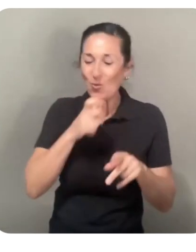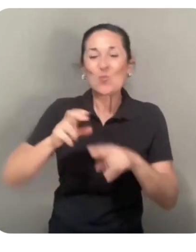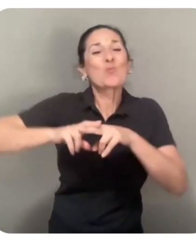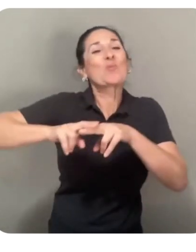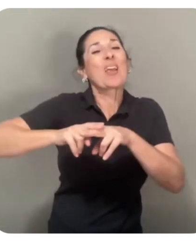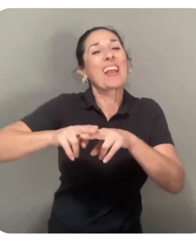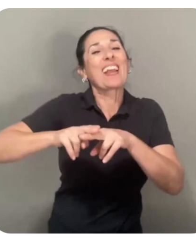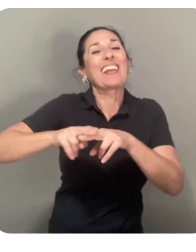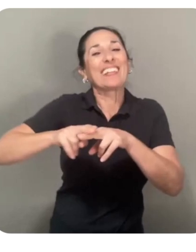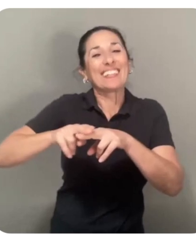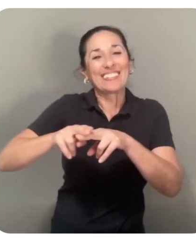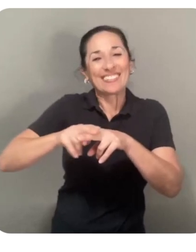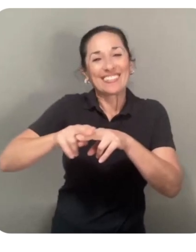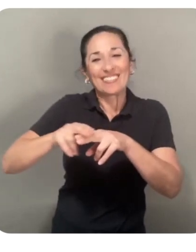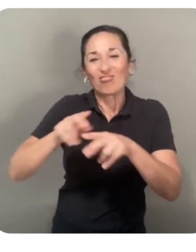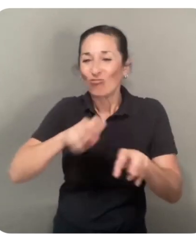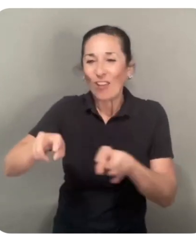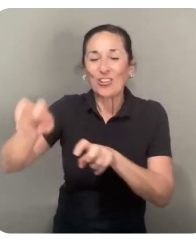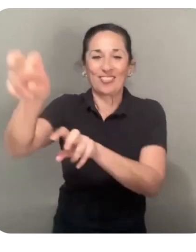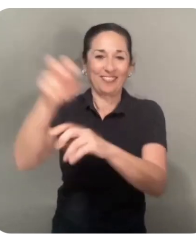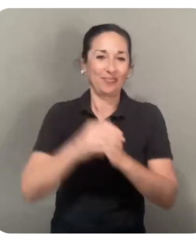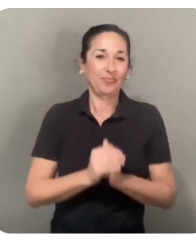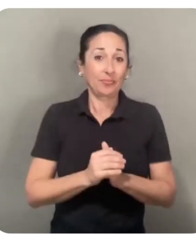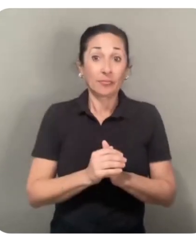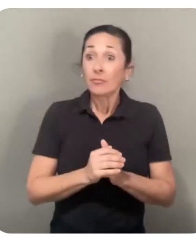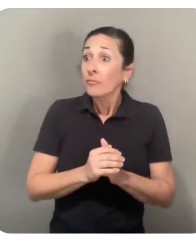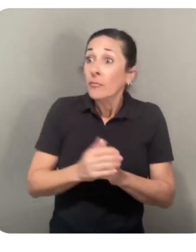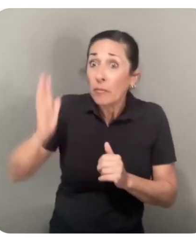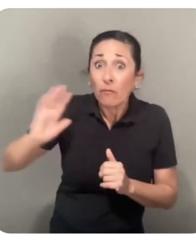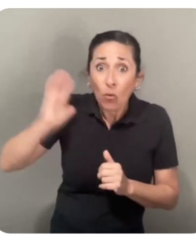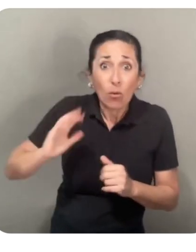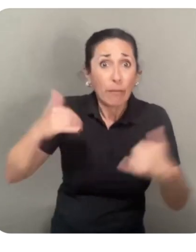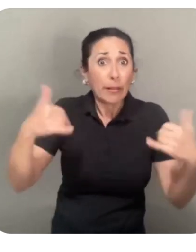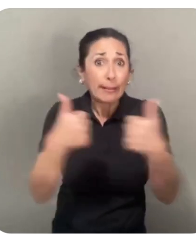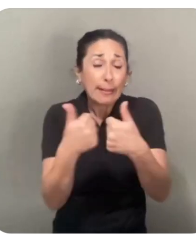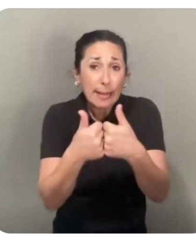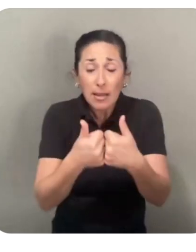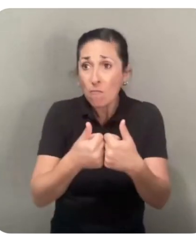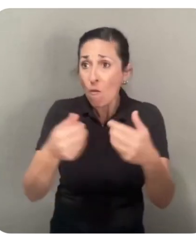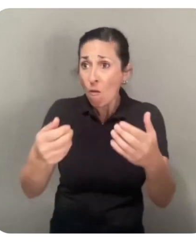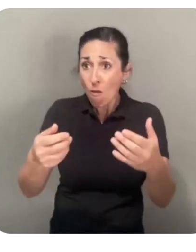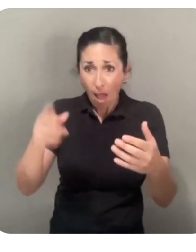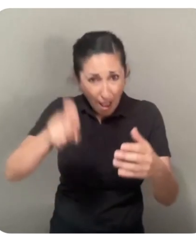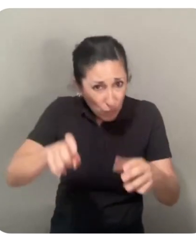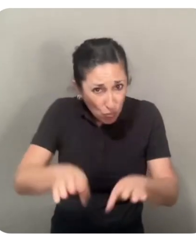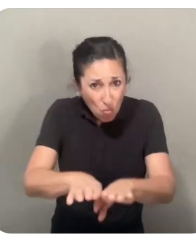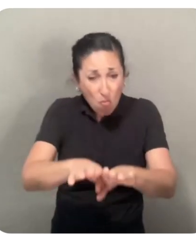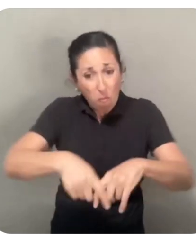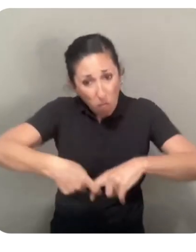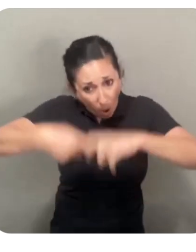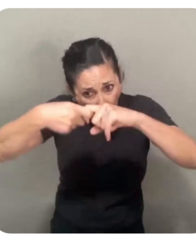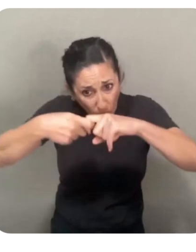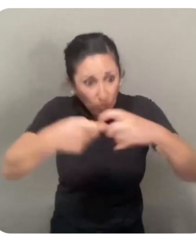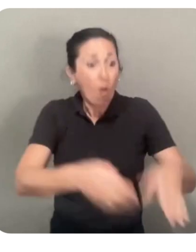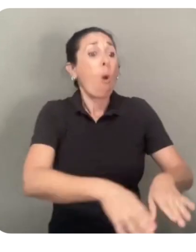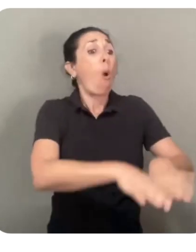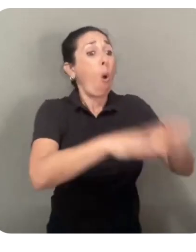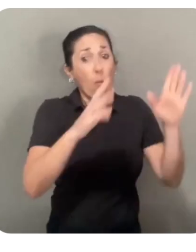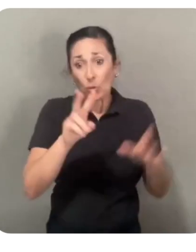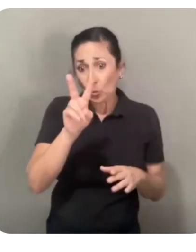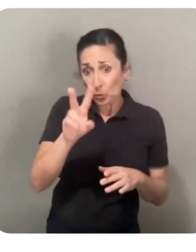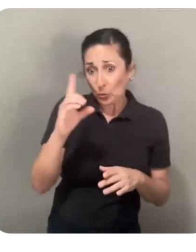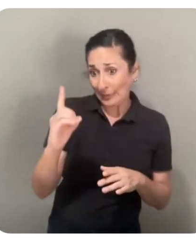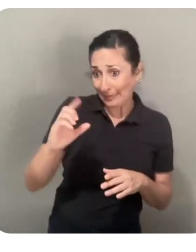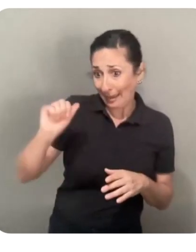alike. It used to be that when you're playing a game, you'd have to pause to open a 2D app, and then in order to keep